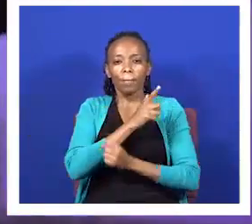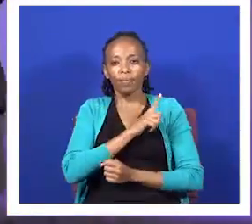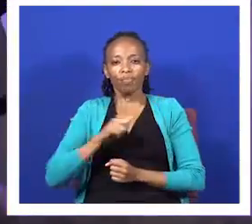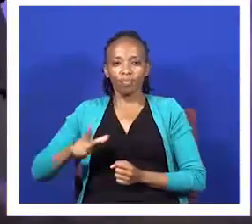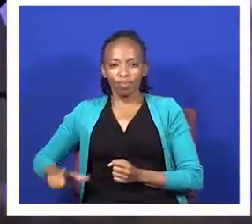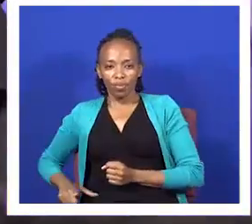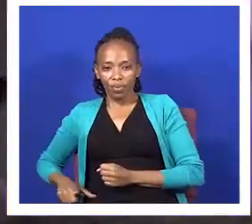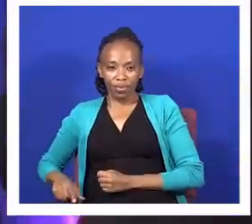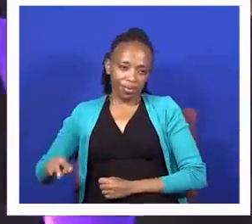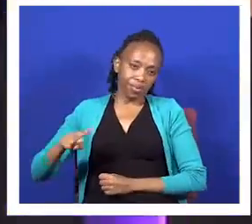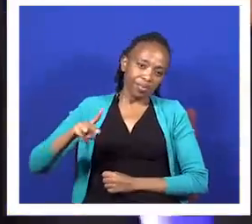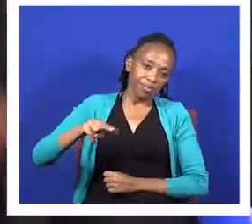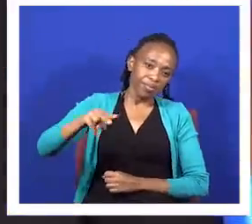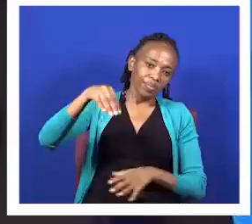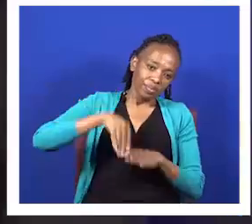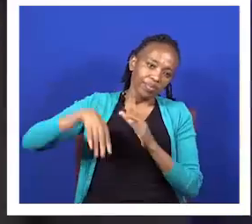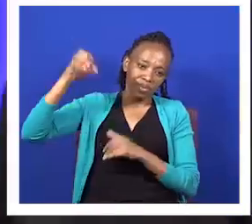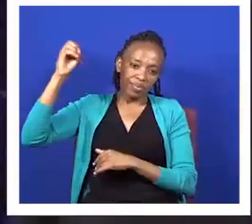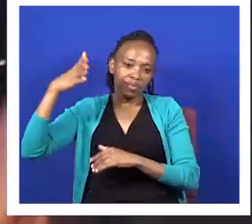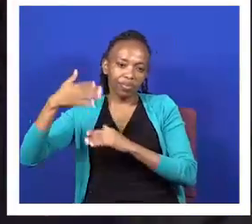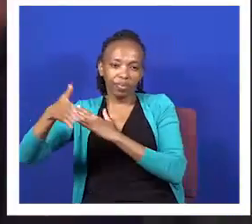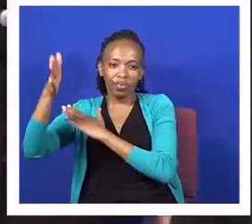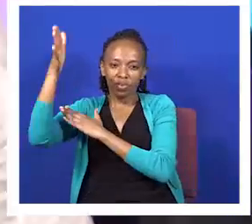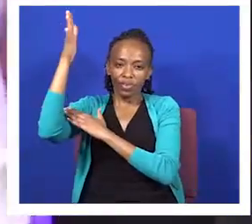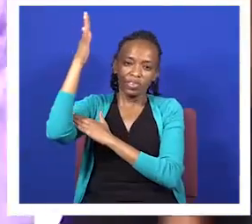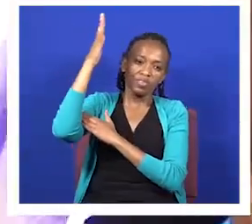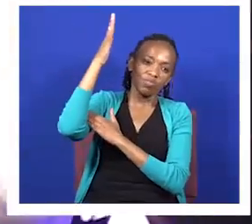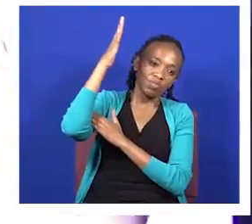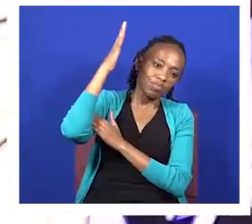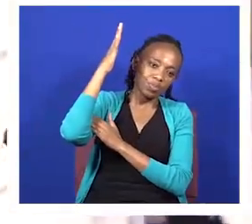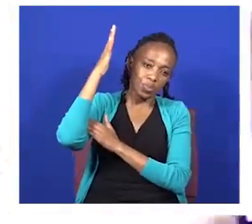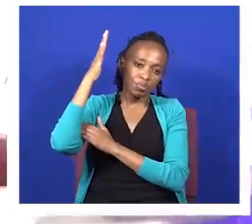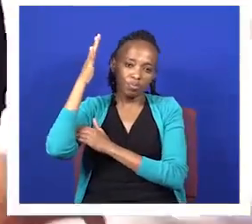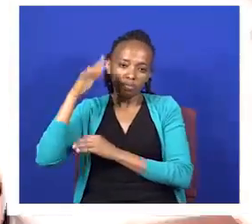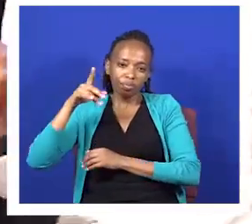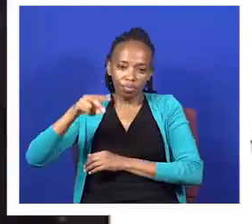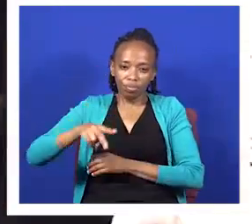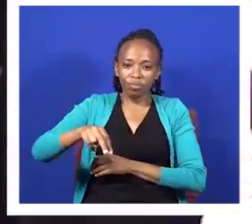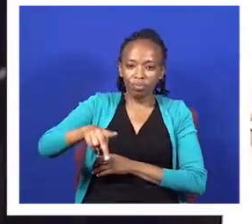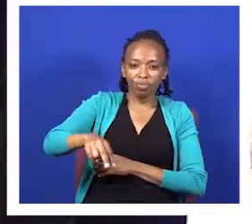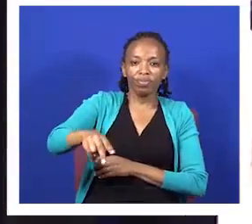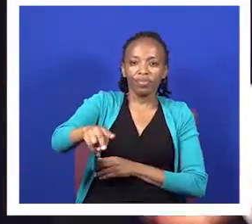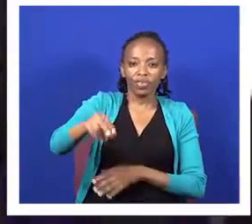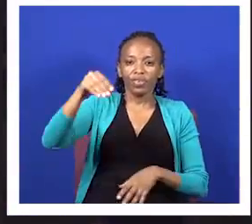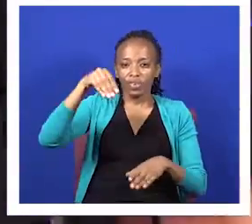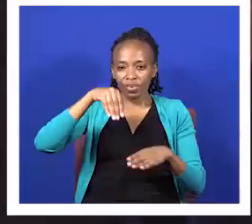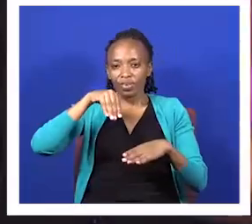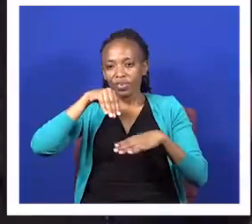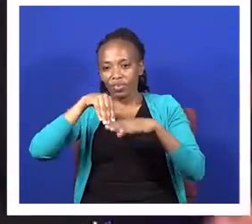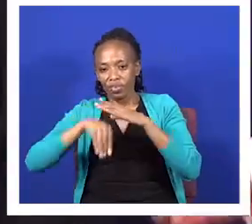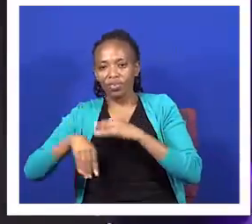to love the Lord. Walking in the light of God. Walk,